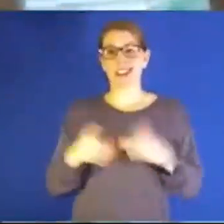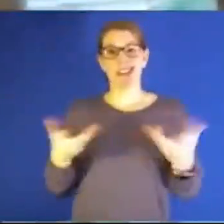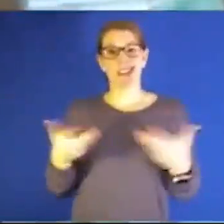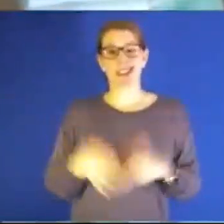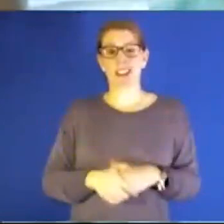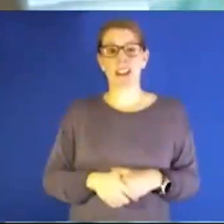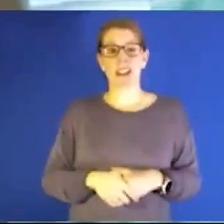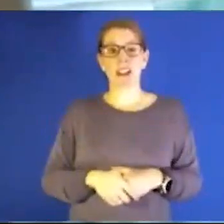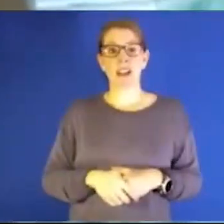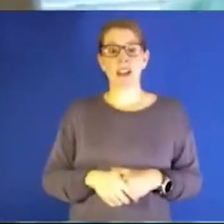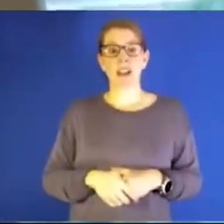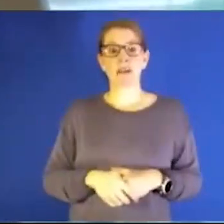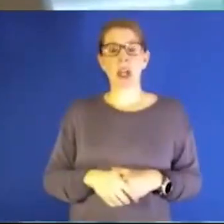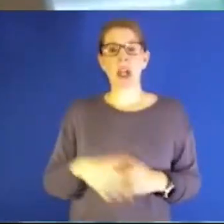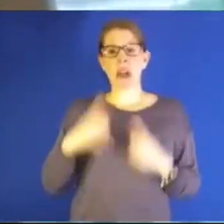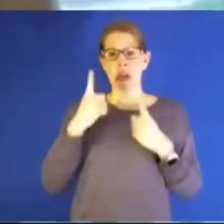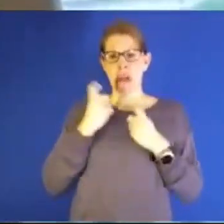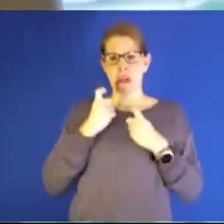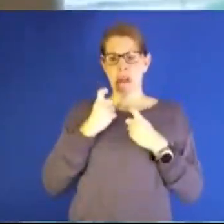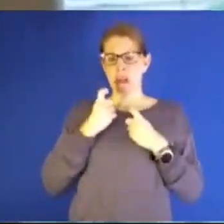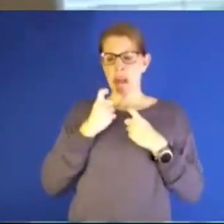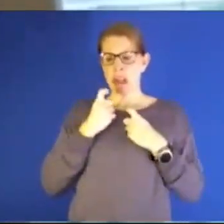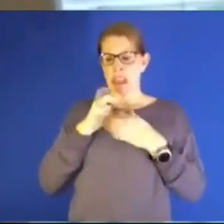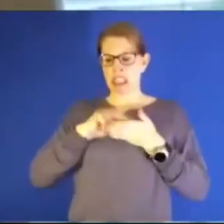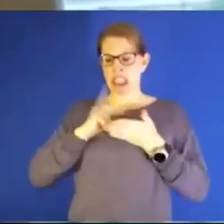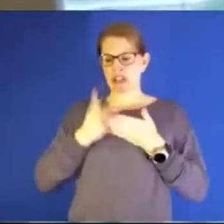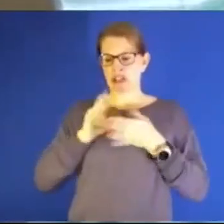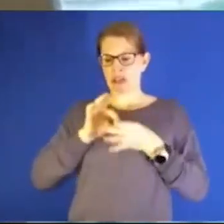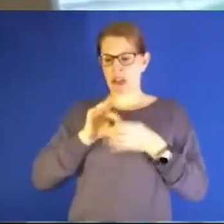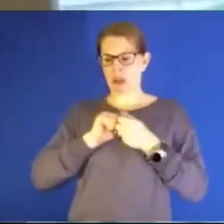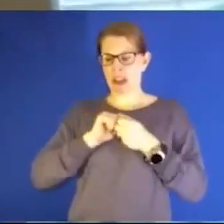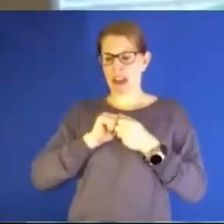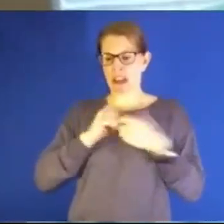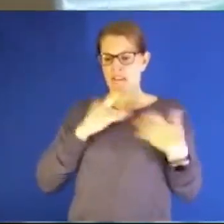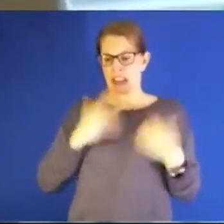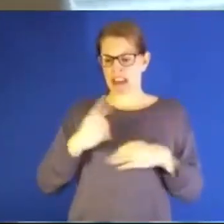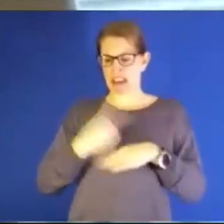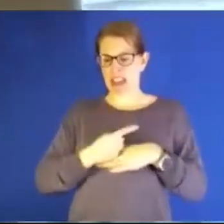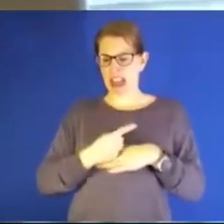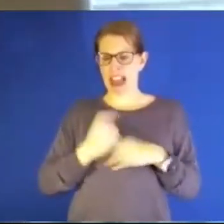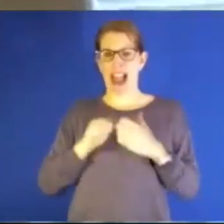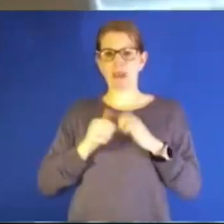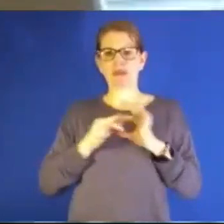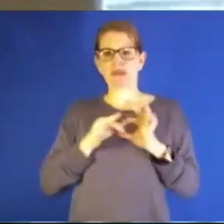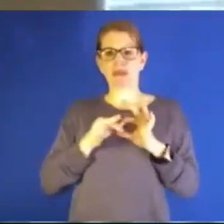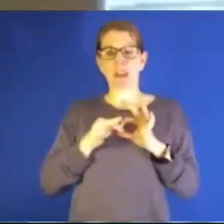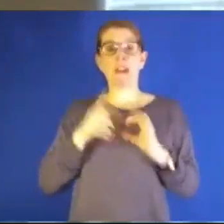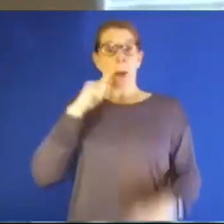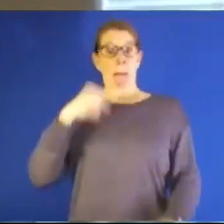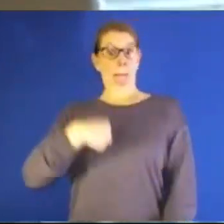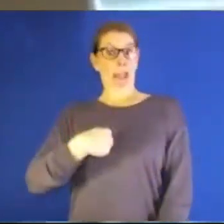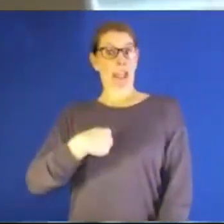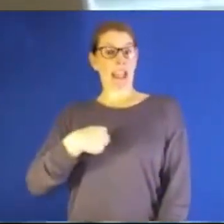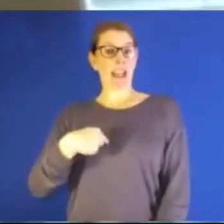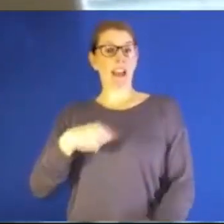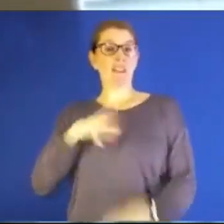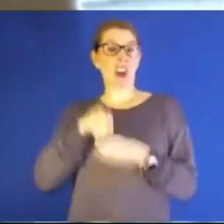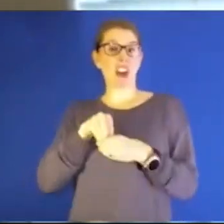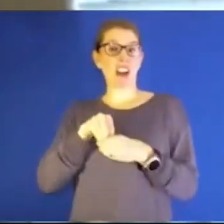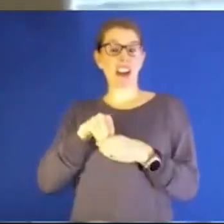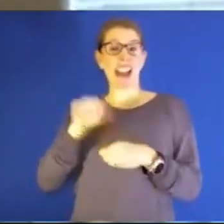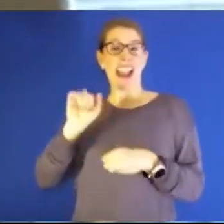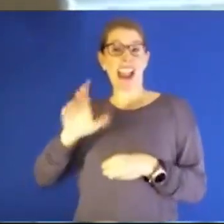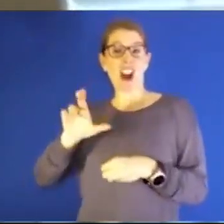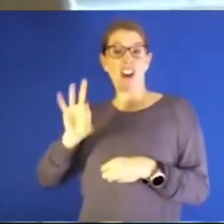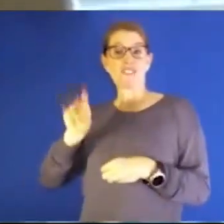be asking yourself, what does the kitchen have to do with Valentine's Day? Well, at least for me, it involves at least the air fryer